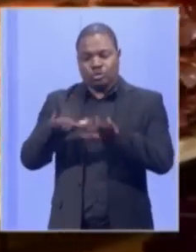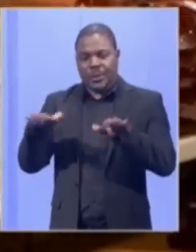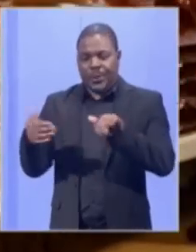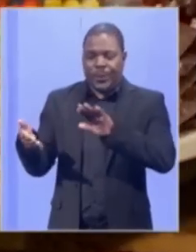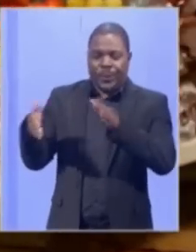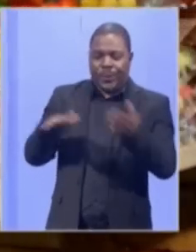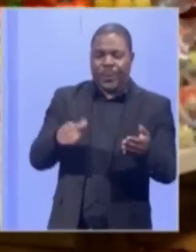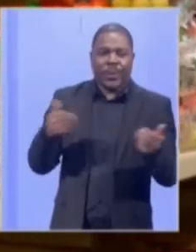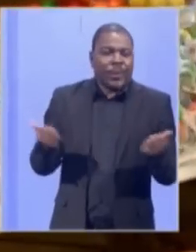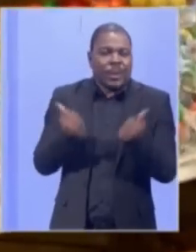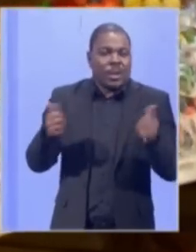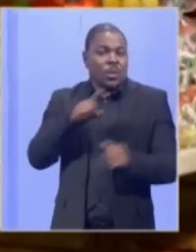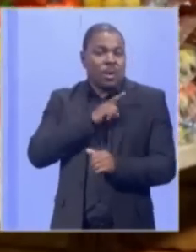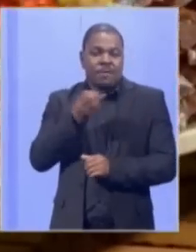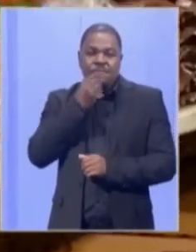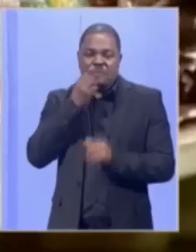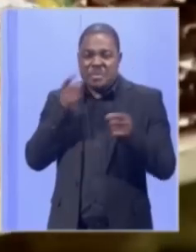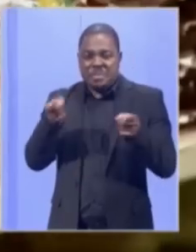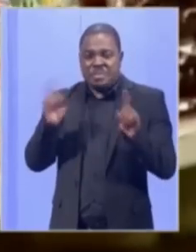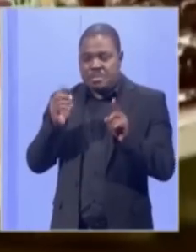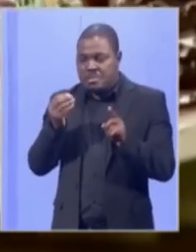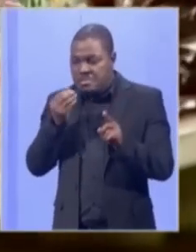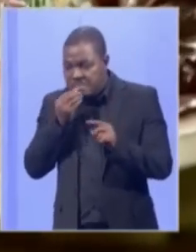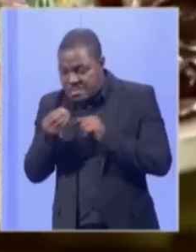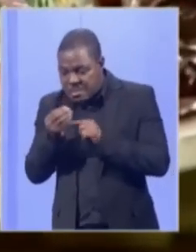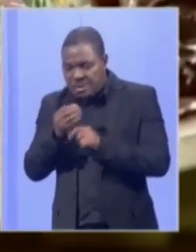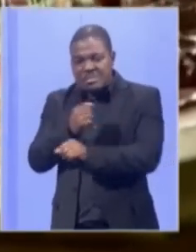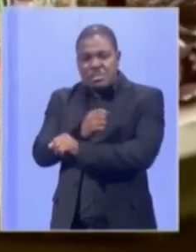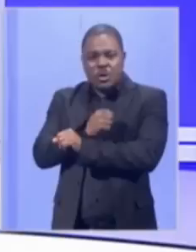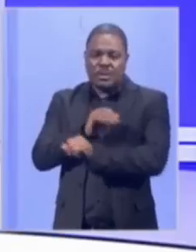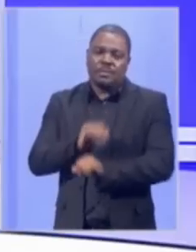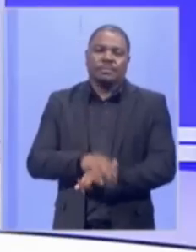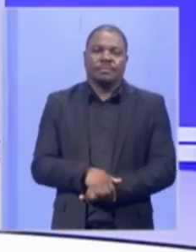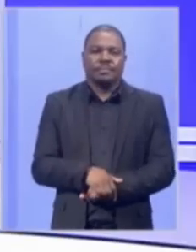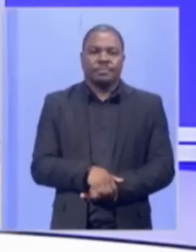ba hlokahetse ka mora ho ja dijo tse nang le tjhefu naheng ena.